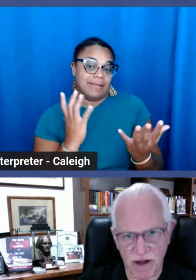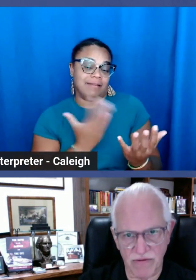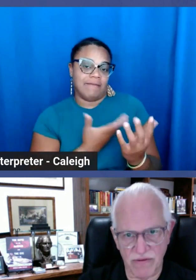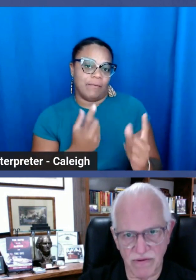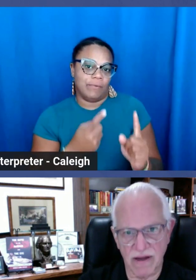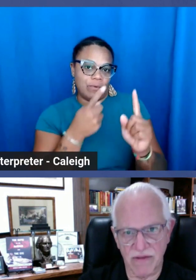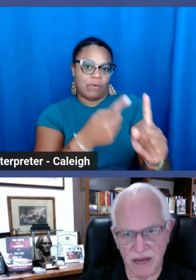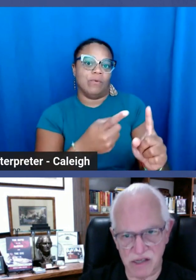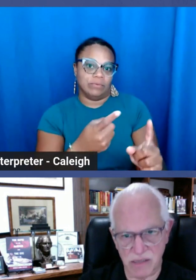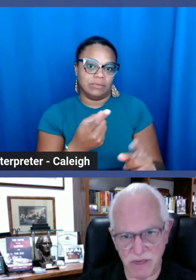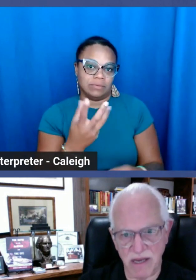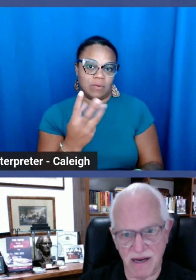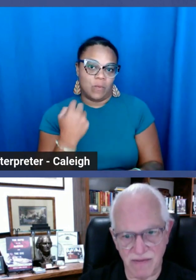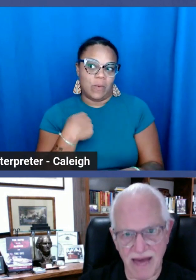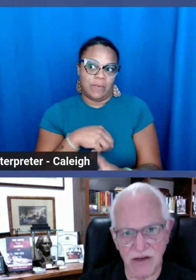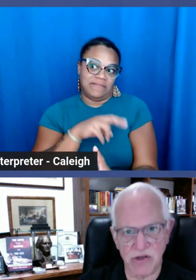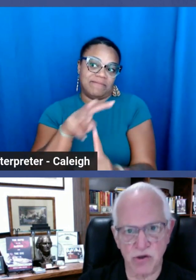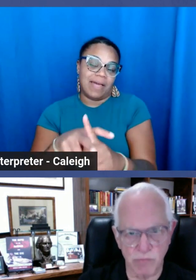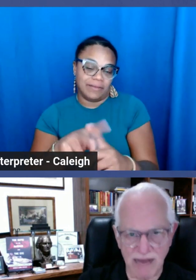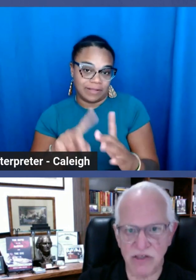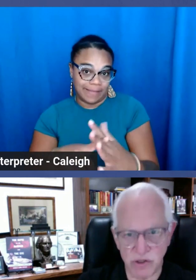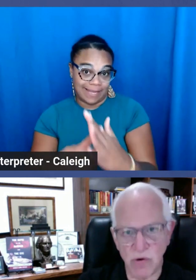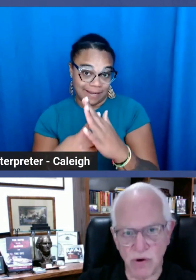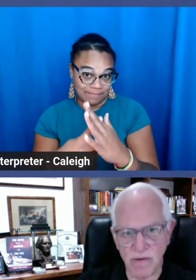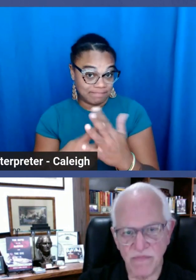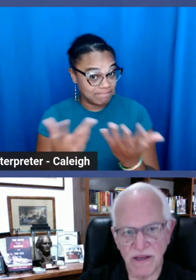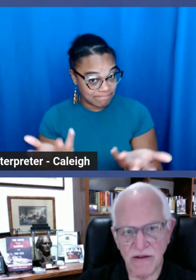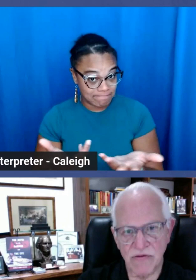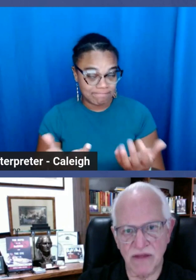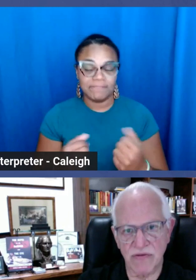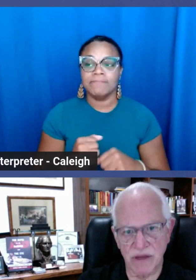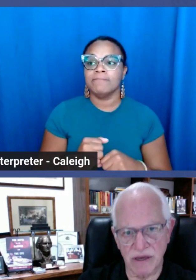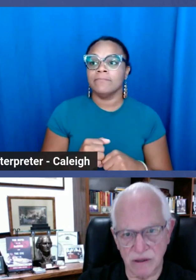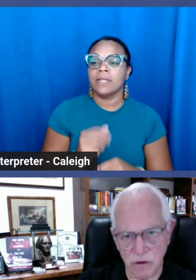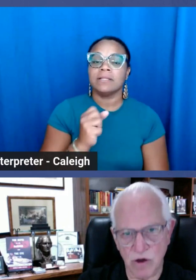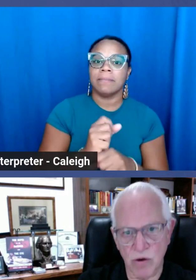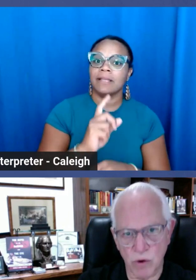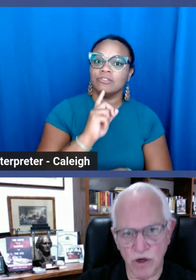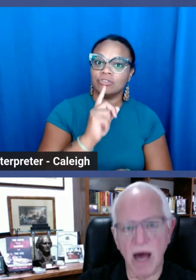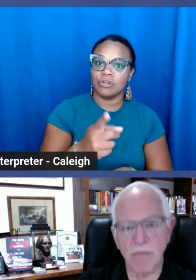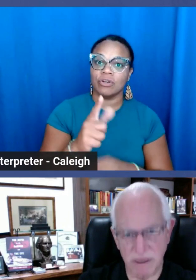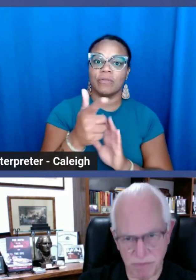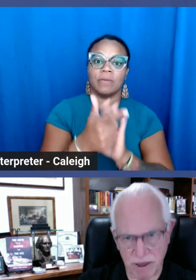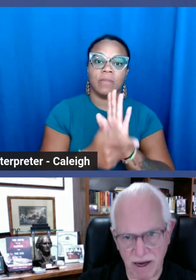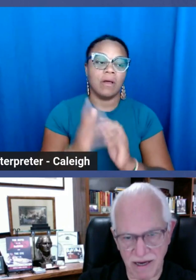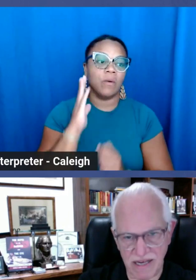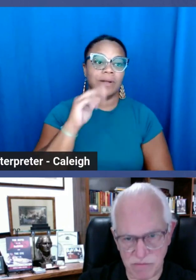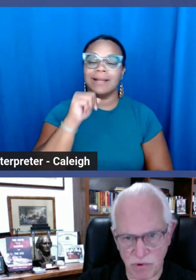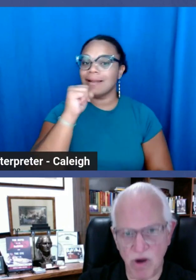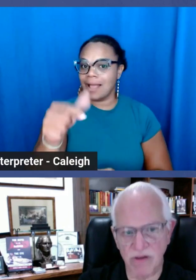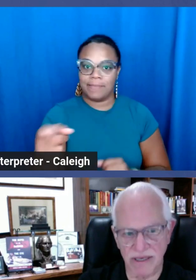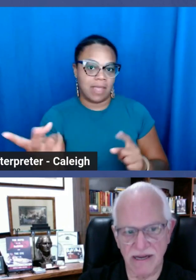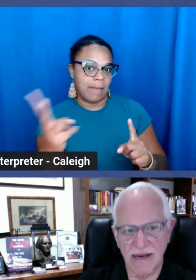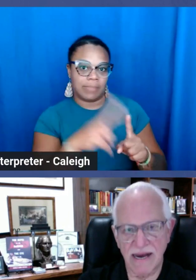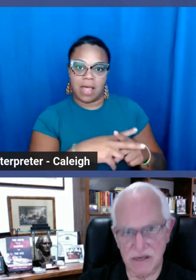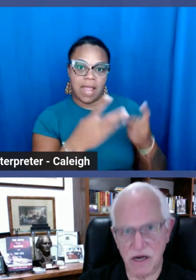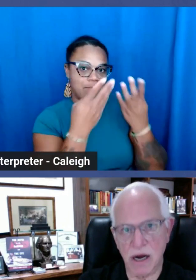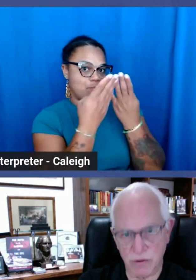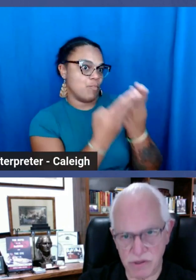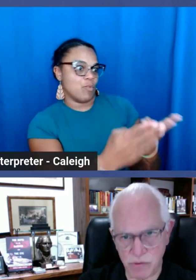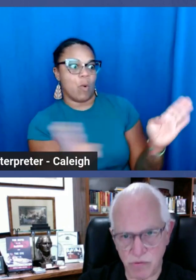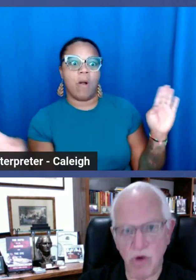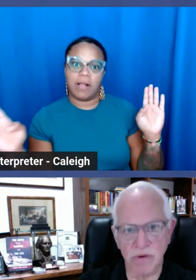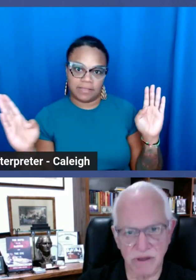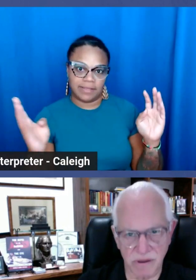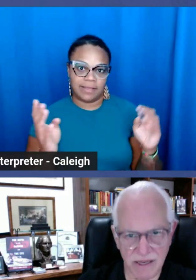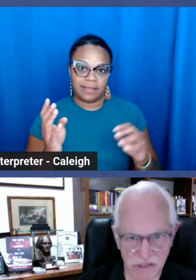we filed the case in the beginning, and that is to make sure that the law would not be applied as broadly as